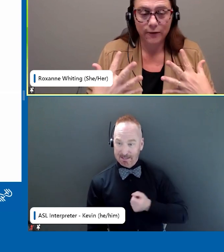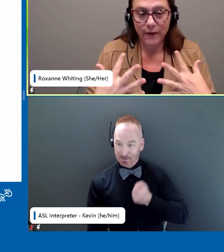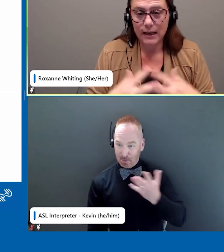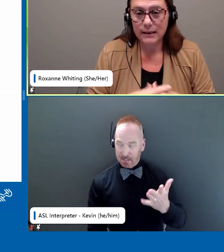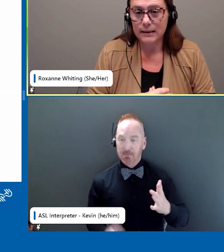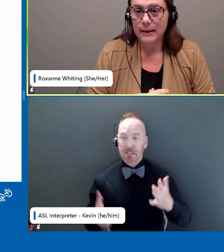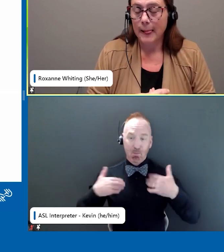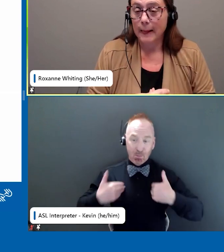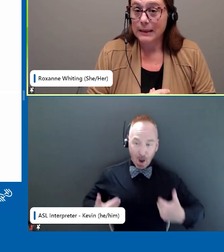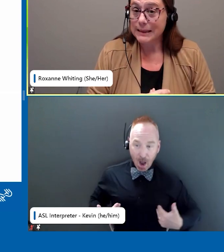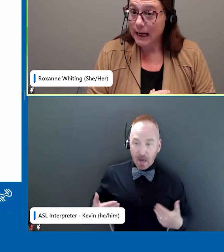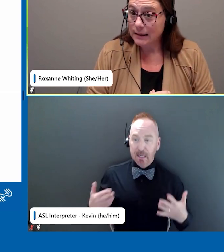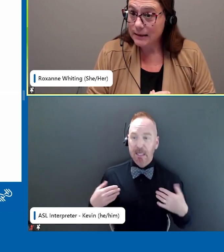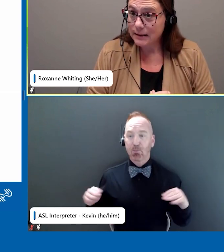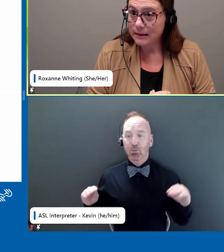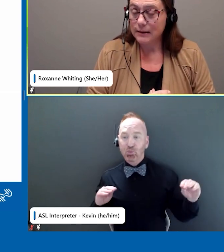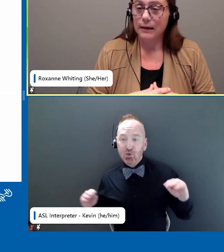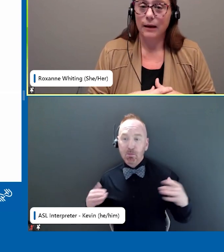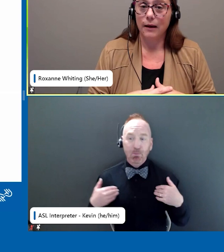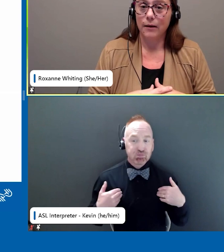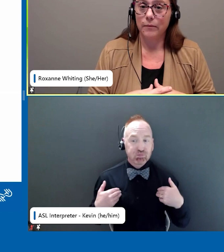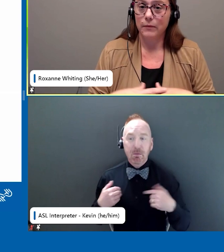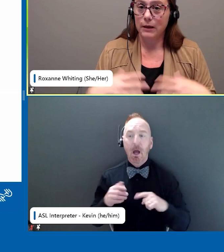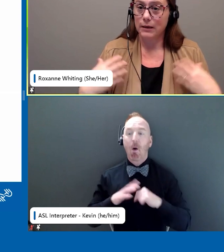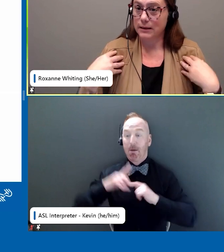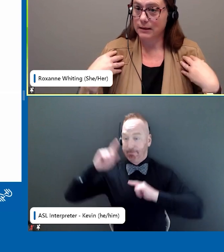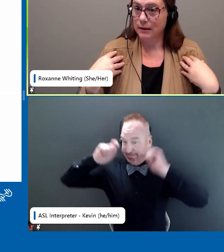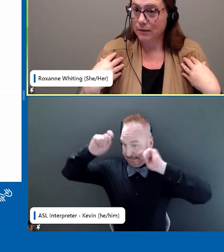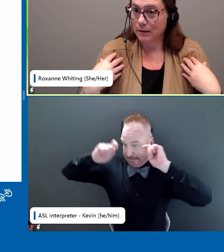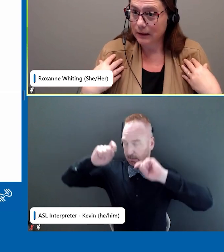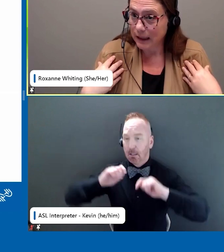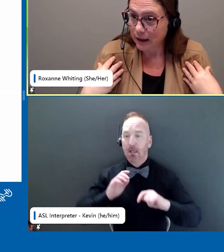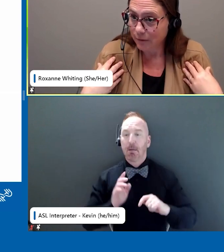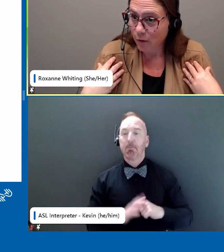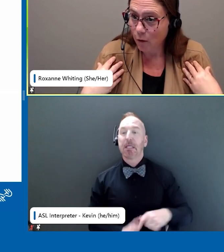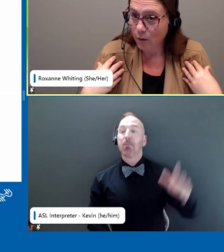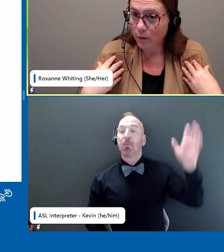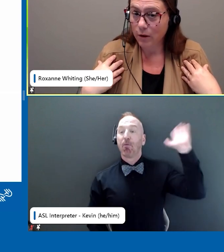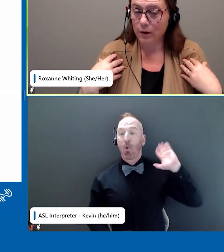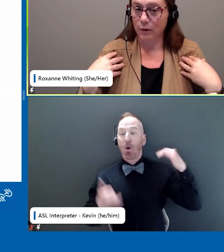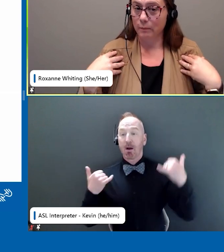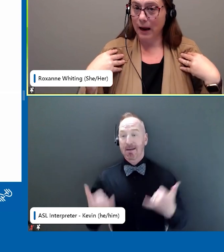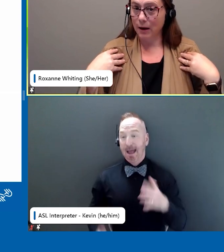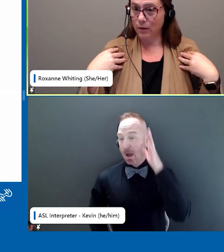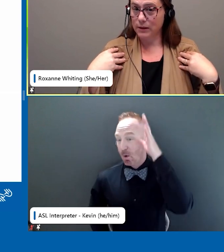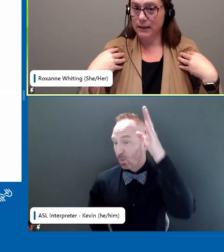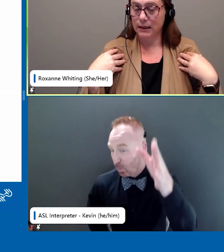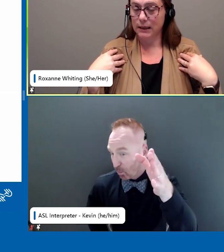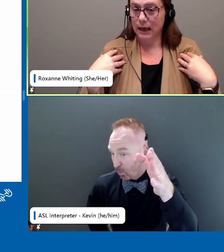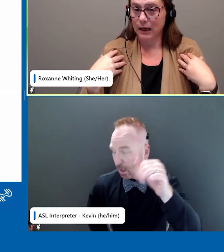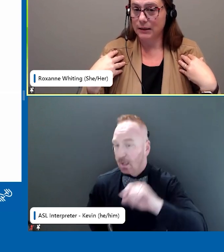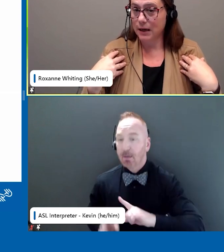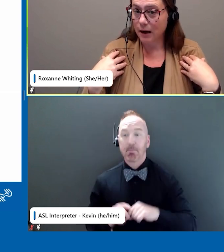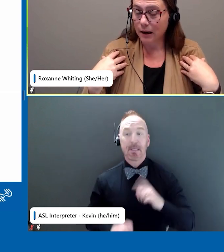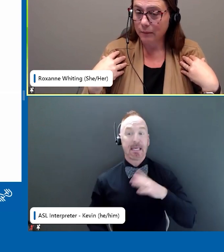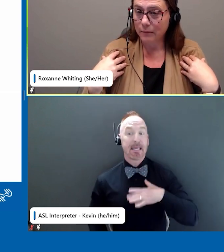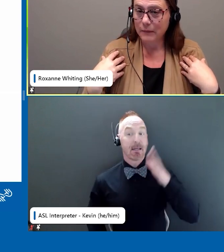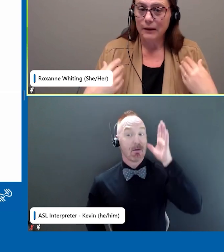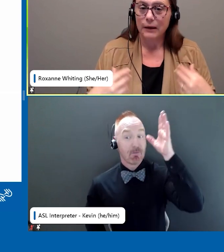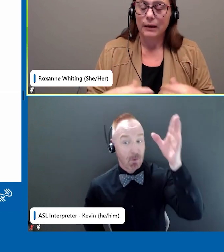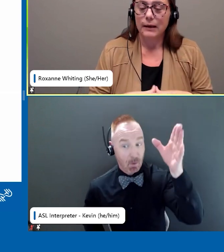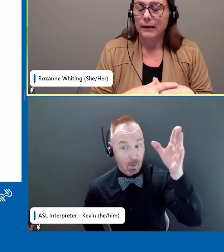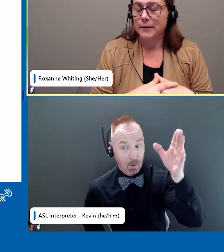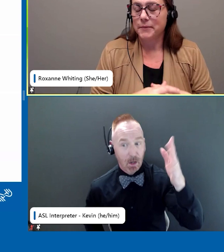movements and your face. Tense is leaning forward or backwards to indicate